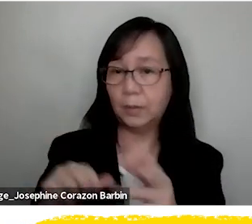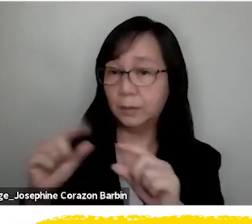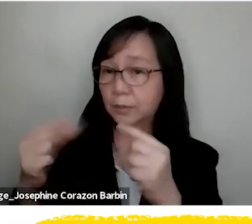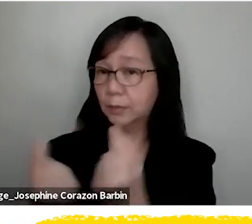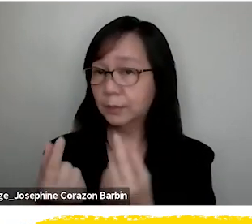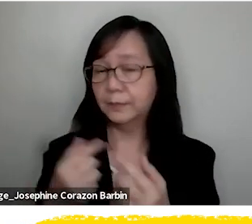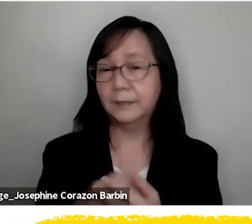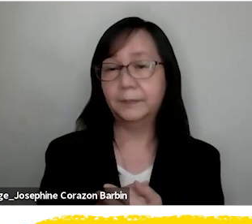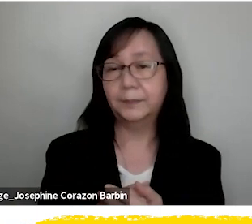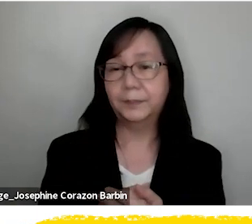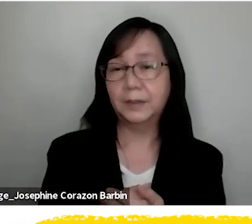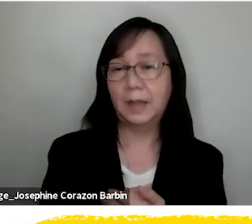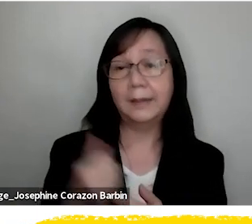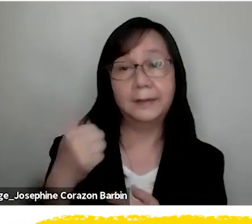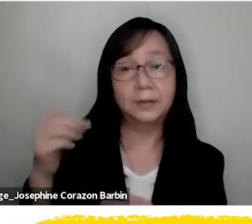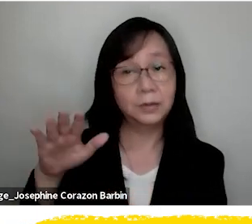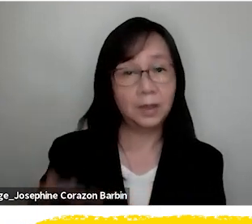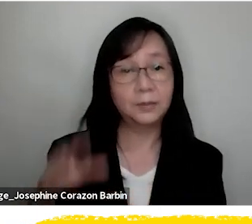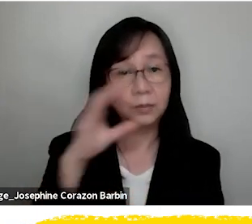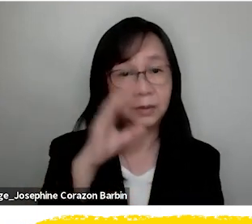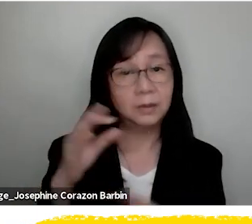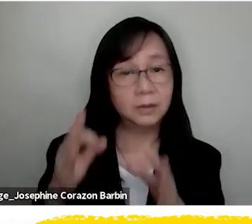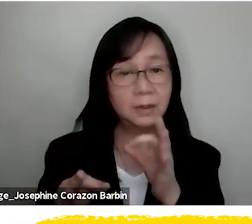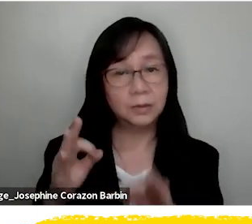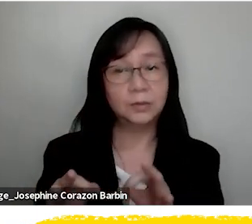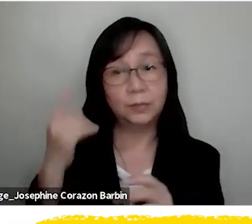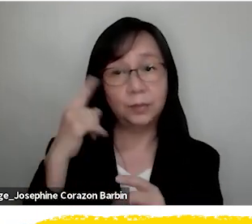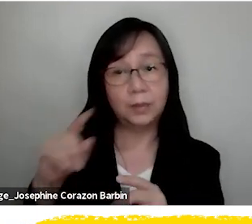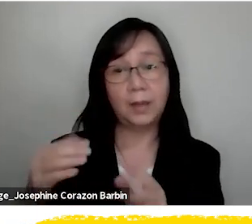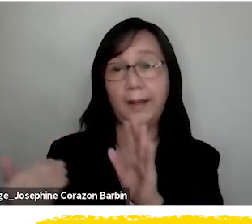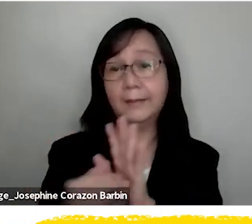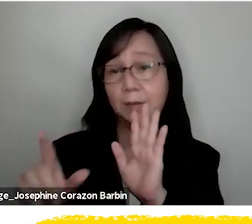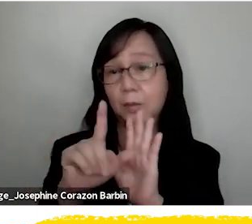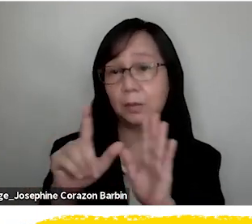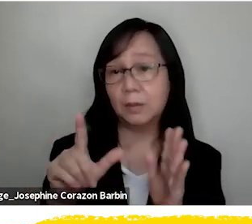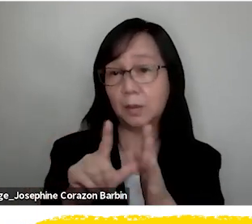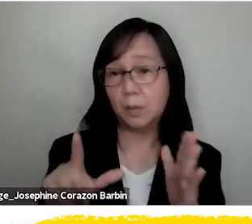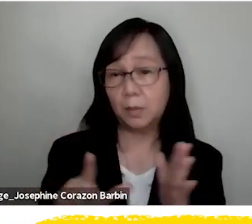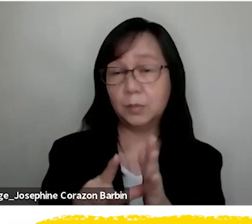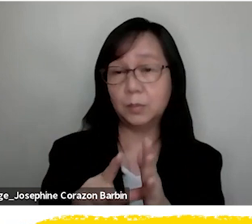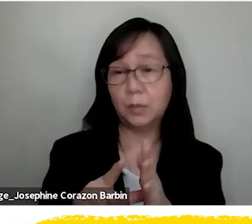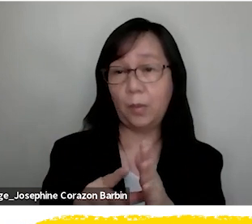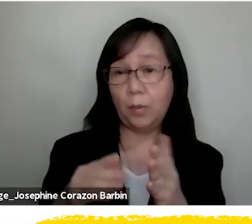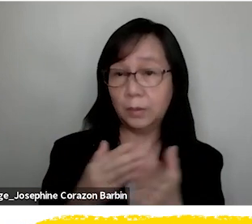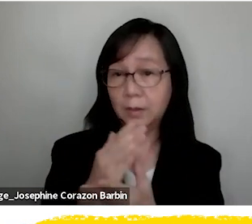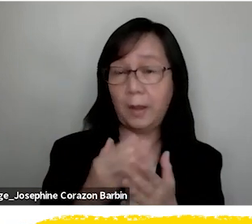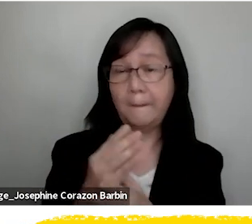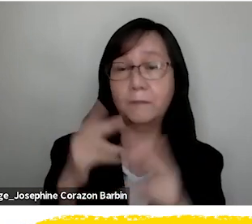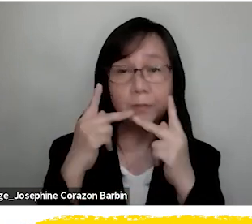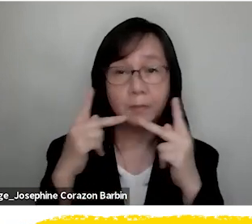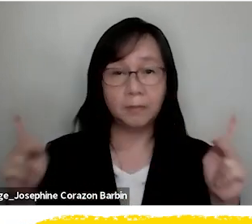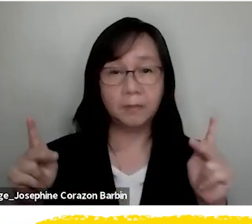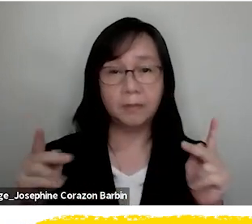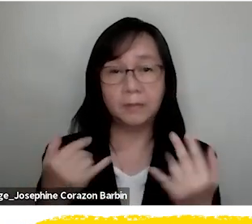a child who seeks justice for the violation of their rights to promote broader reforms